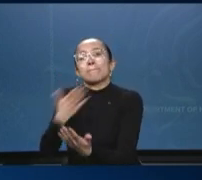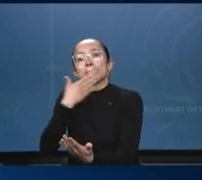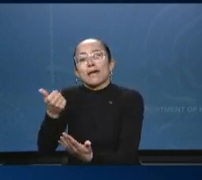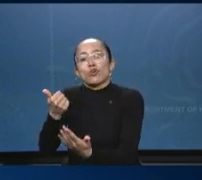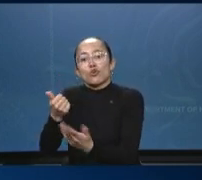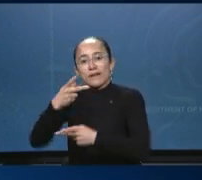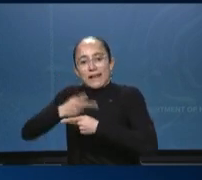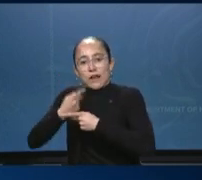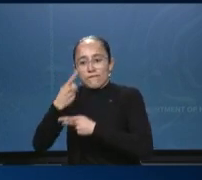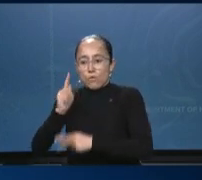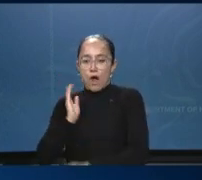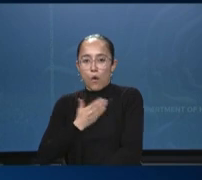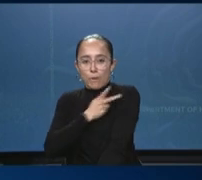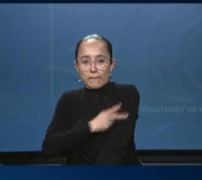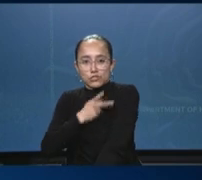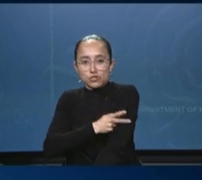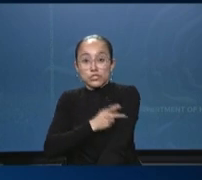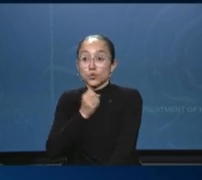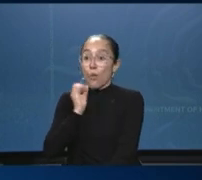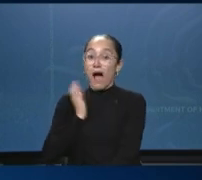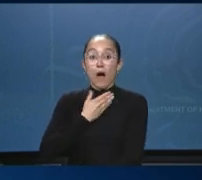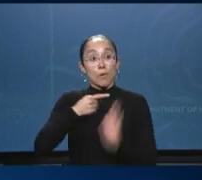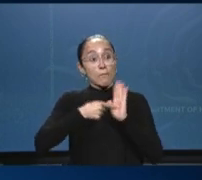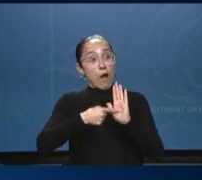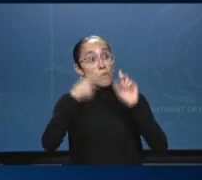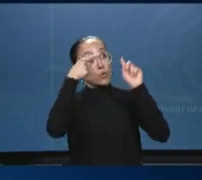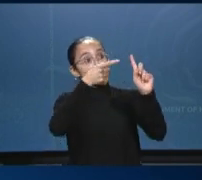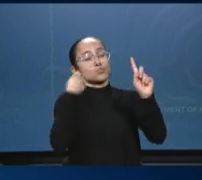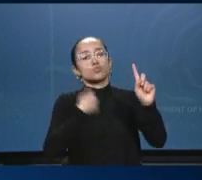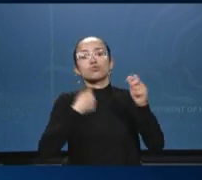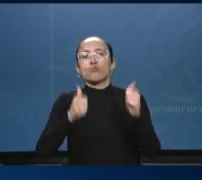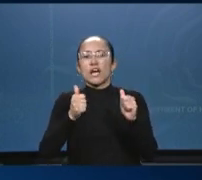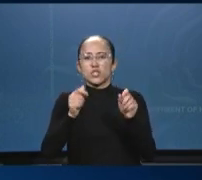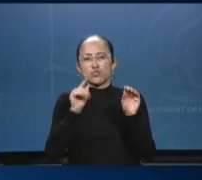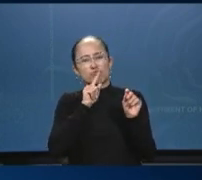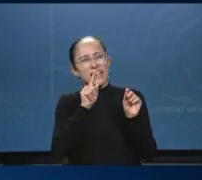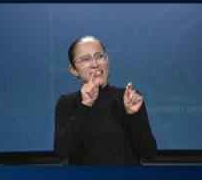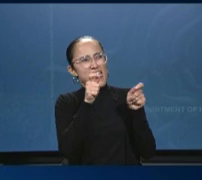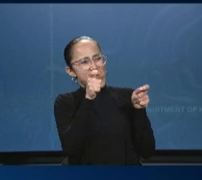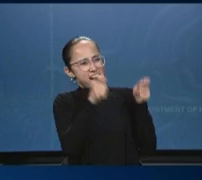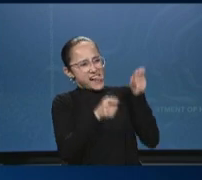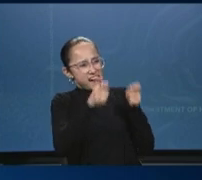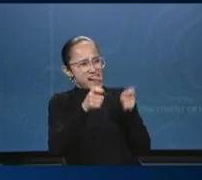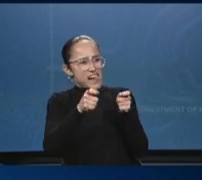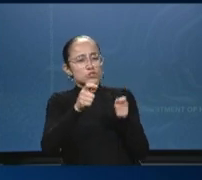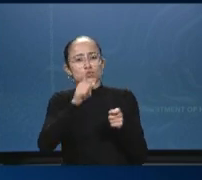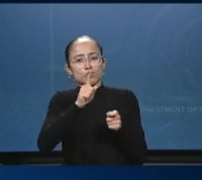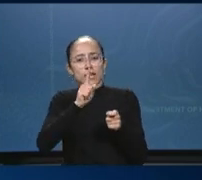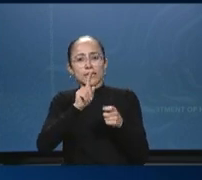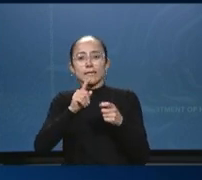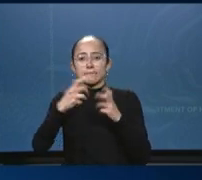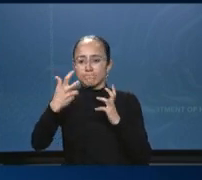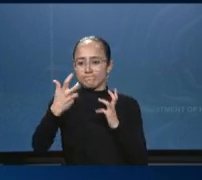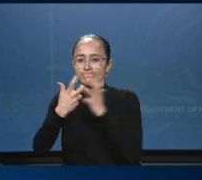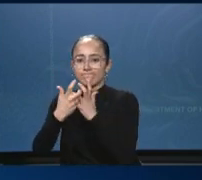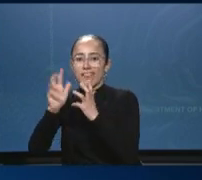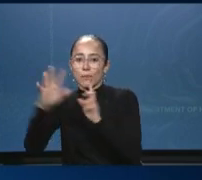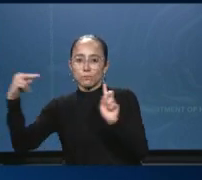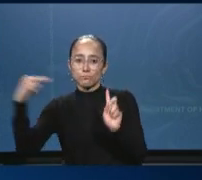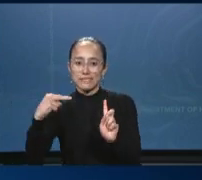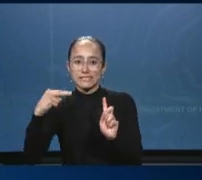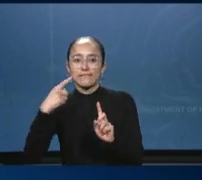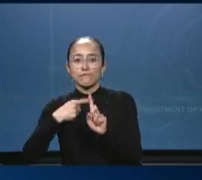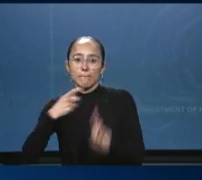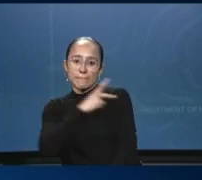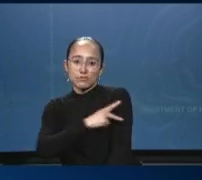our models to thinking about care improvements and value-based care from a patient perspective. And I think the